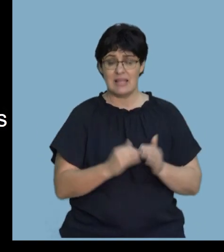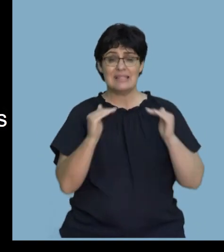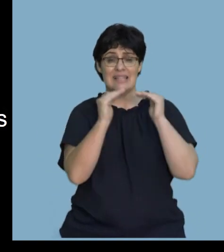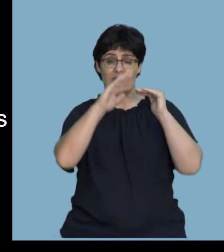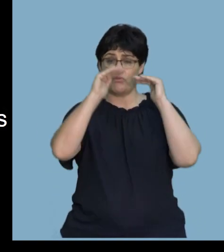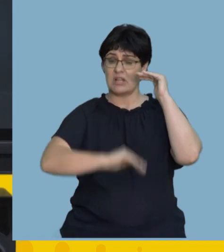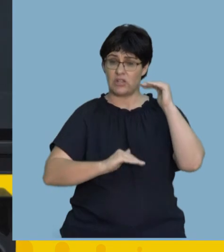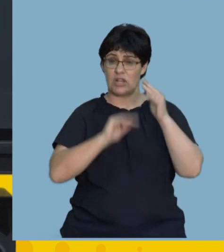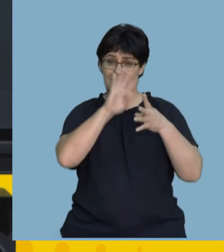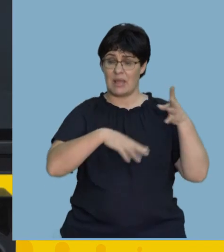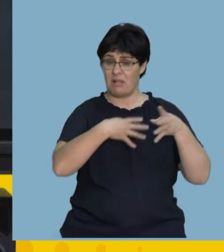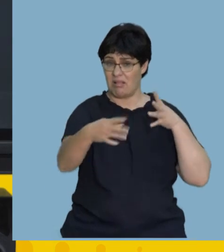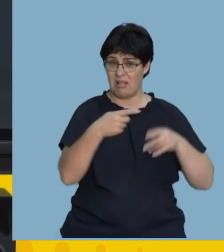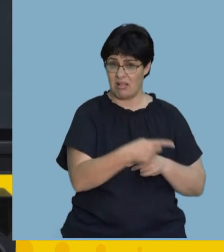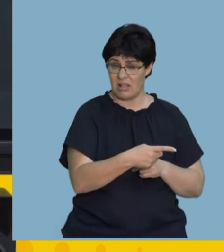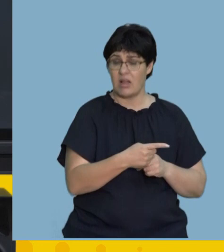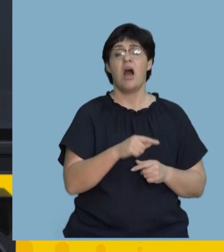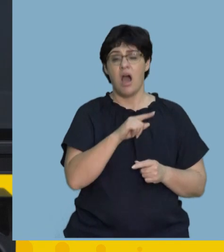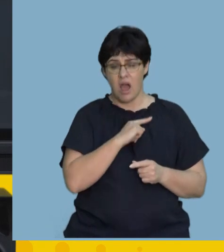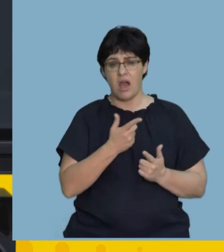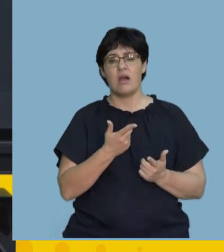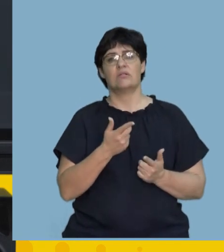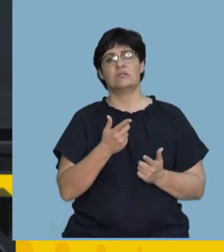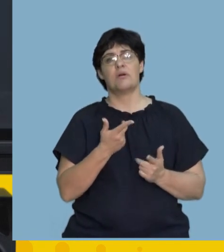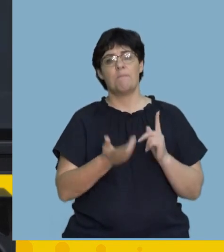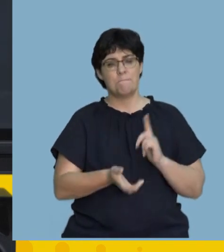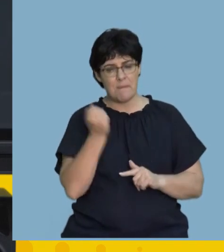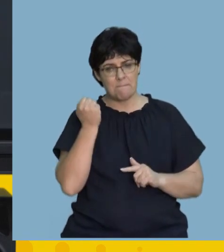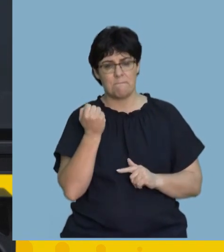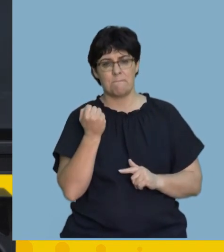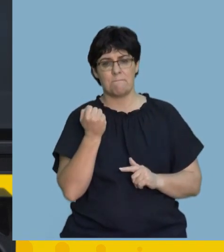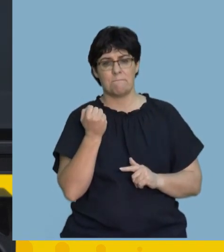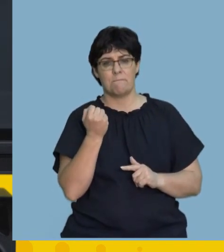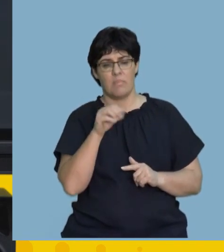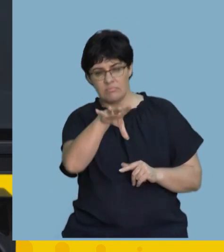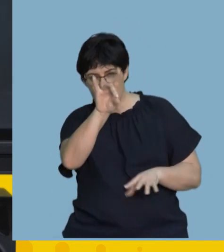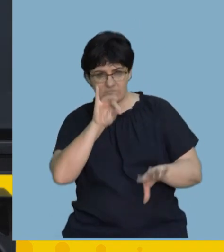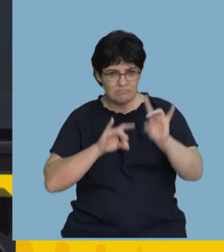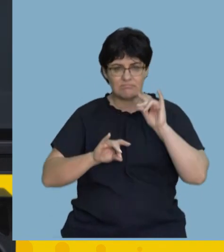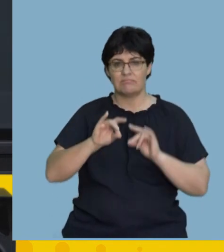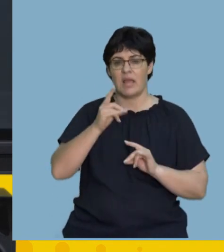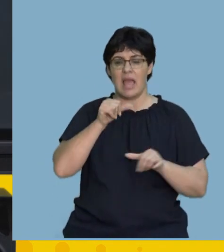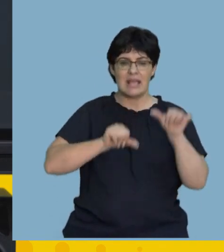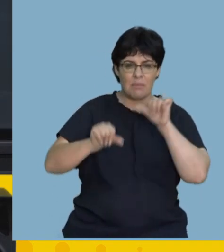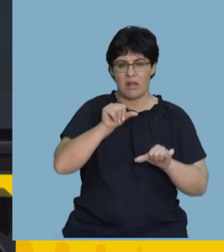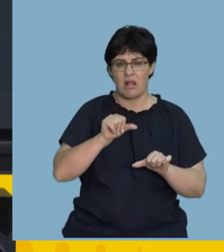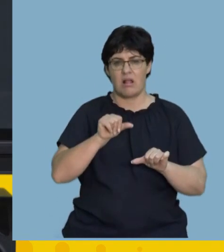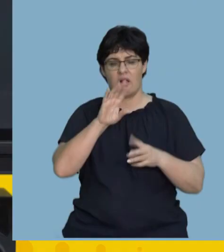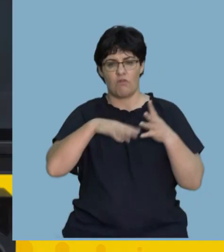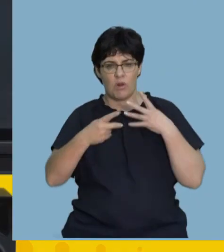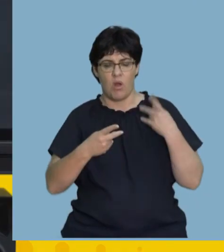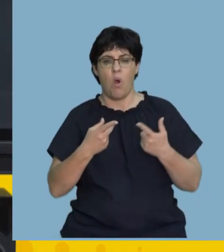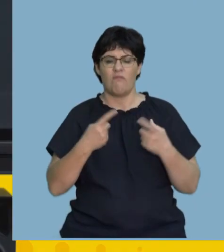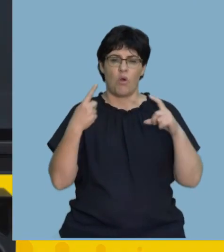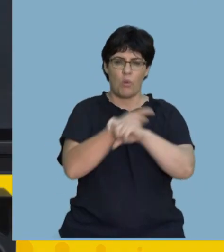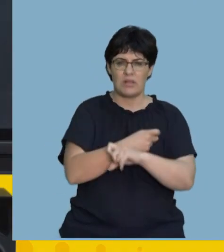reduction potential tables, you are immediately able to, extract some of the chemical formulae of complex ions,